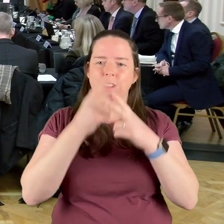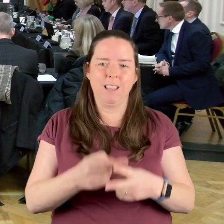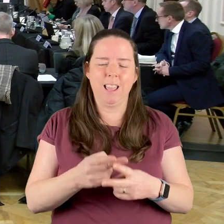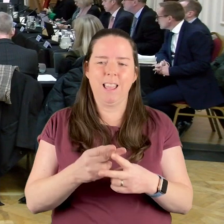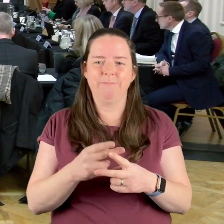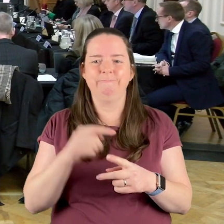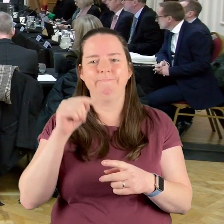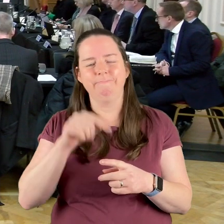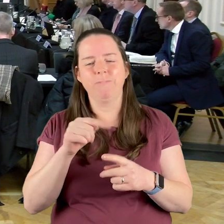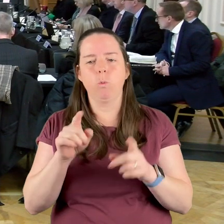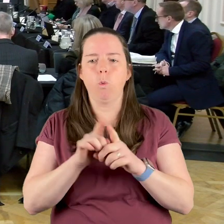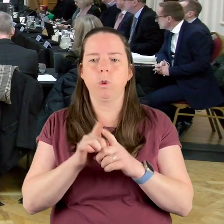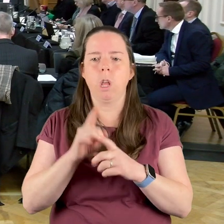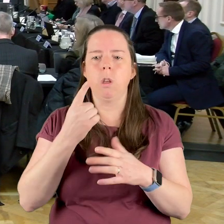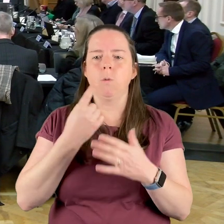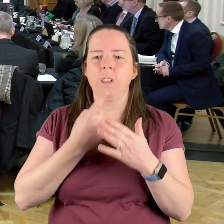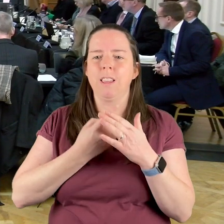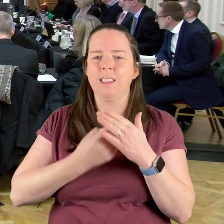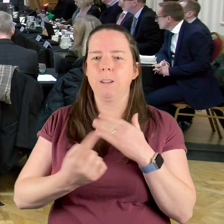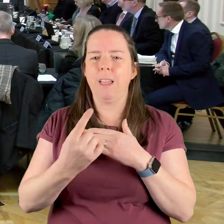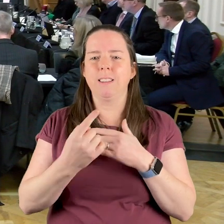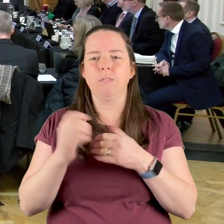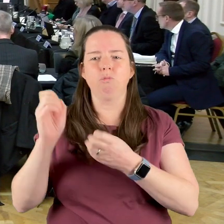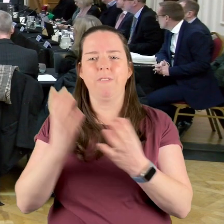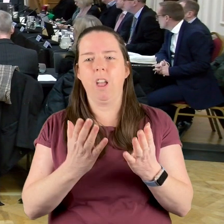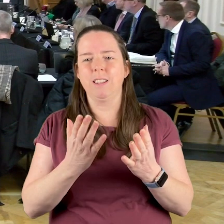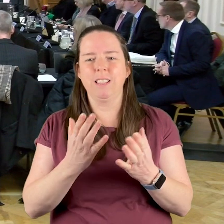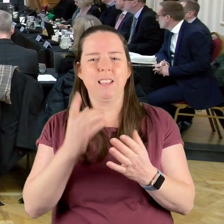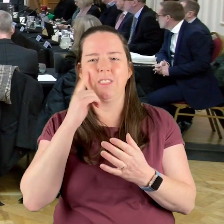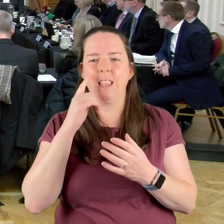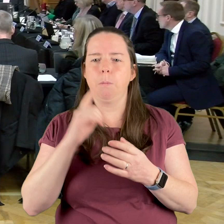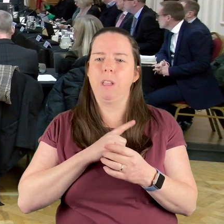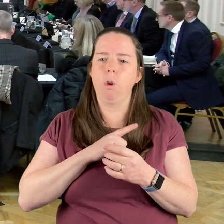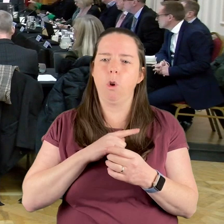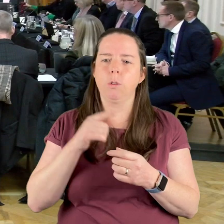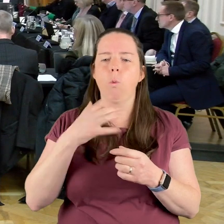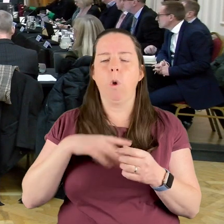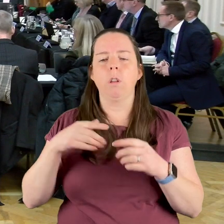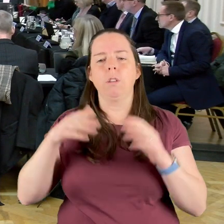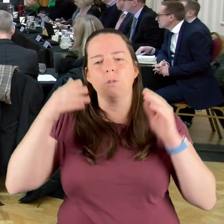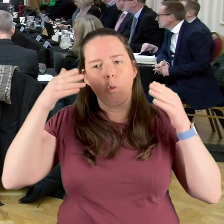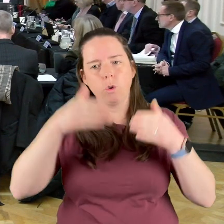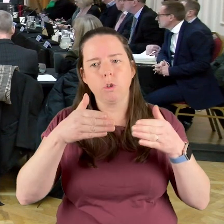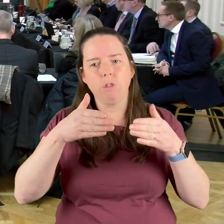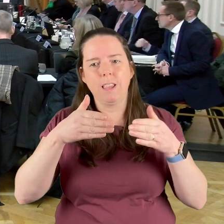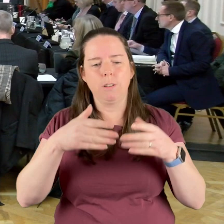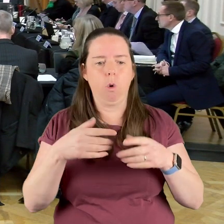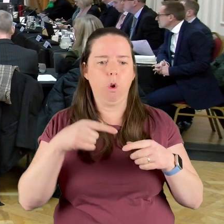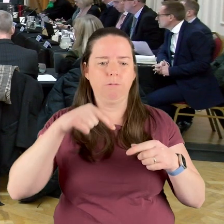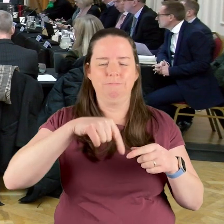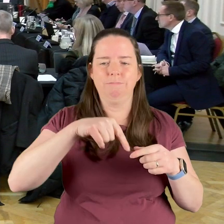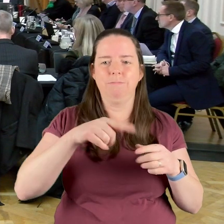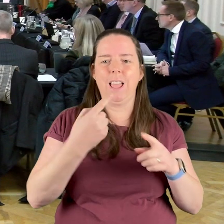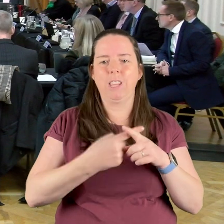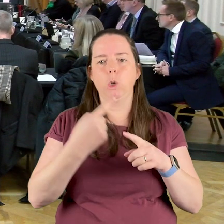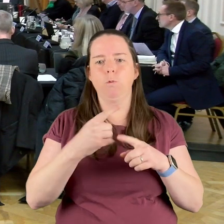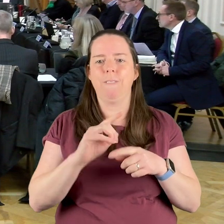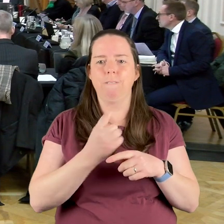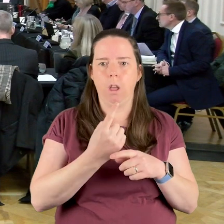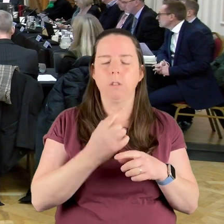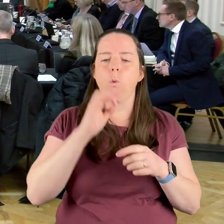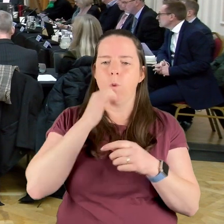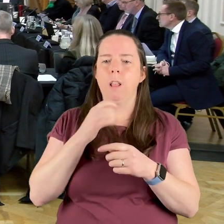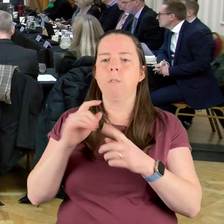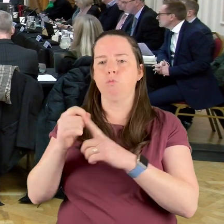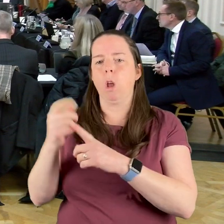first level, implementation said no primary care and also independent provider. It's just, I think it's because of the scale. They